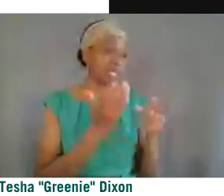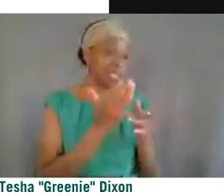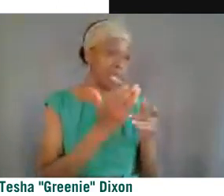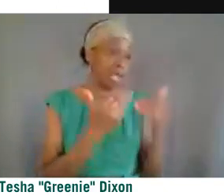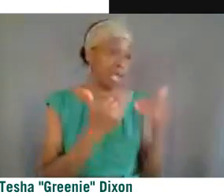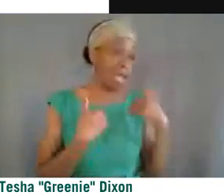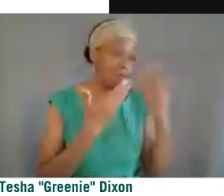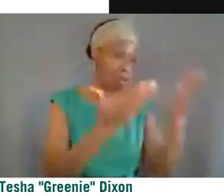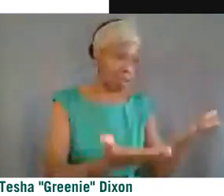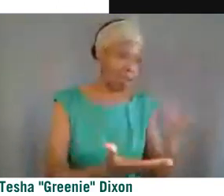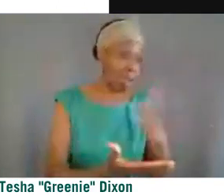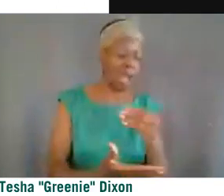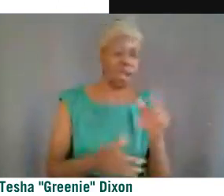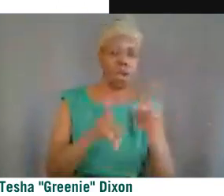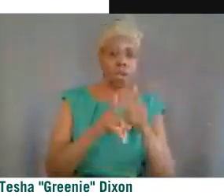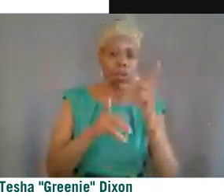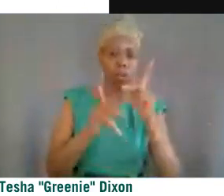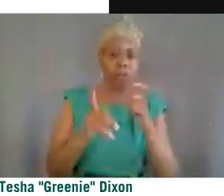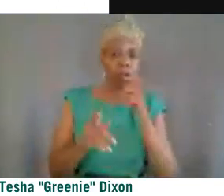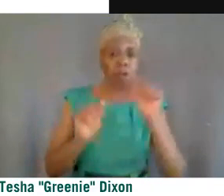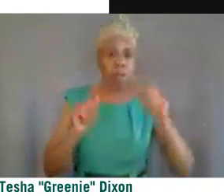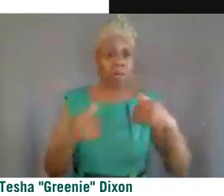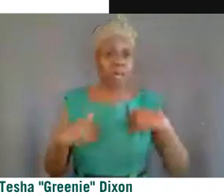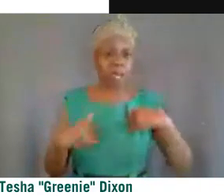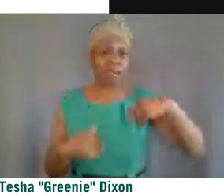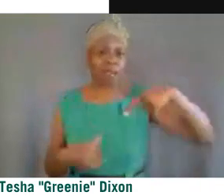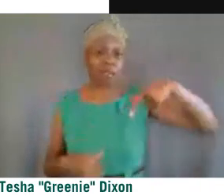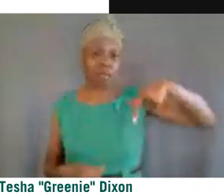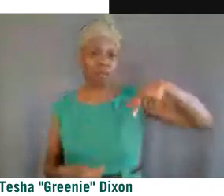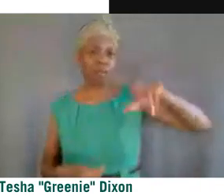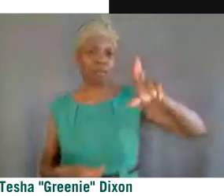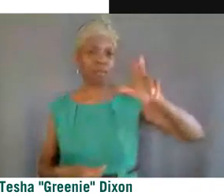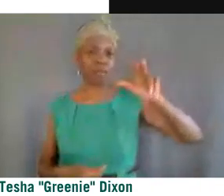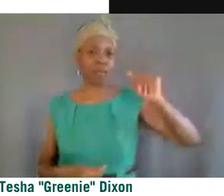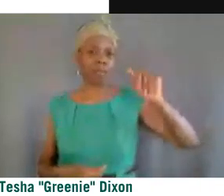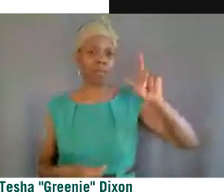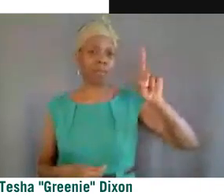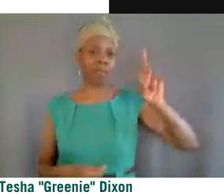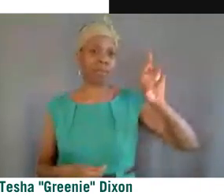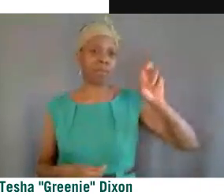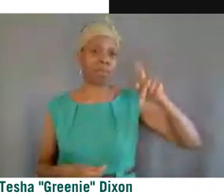potentially do have quadriplegia and, the access would be trickier.